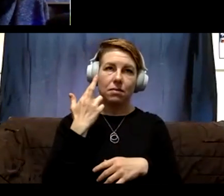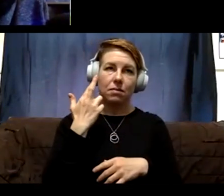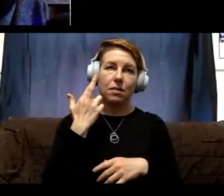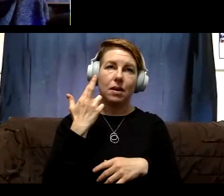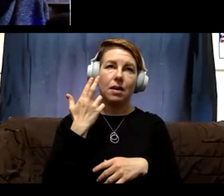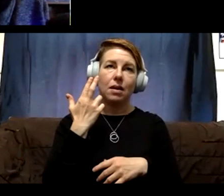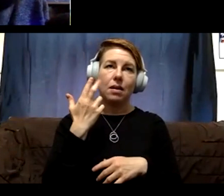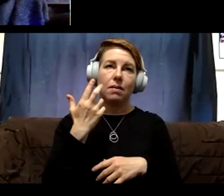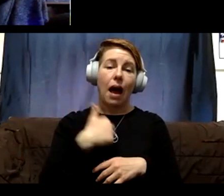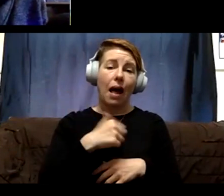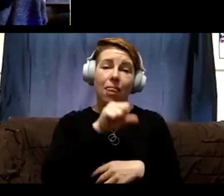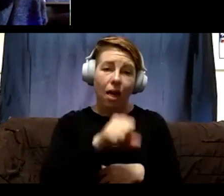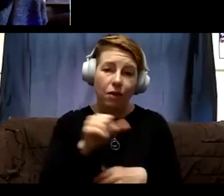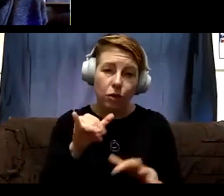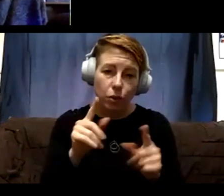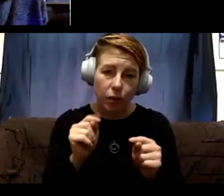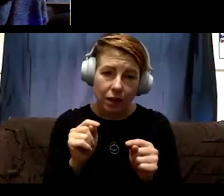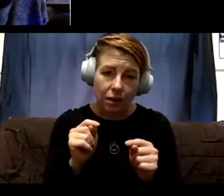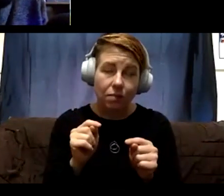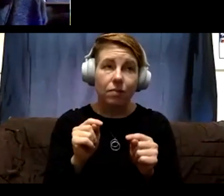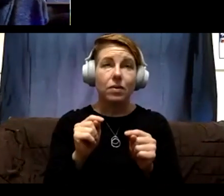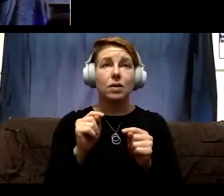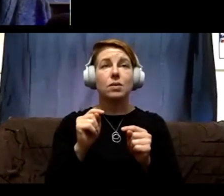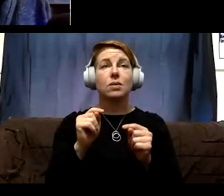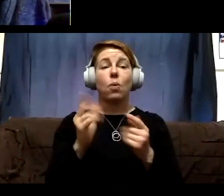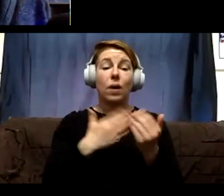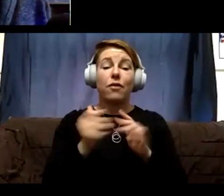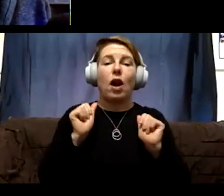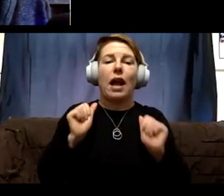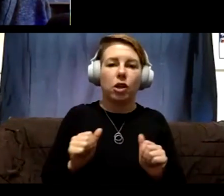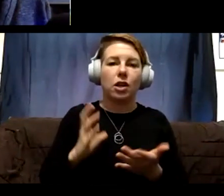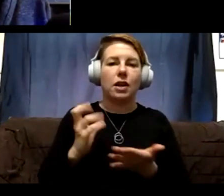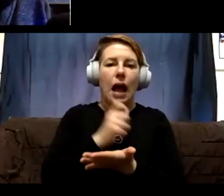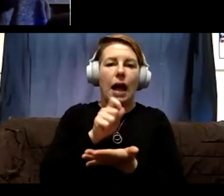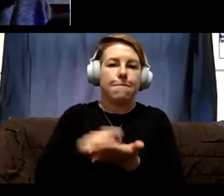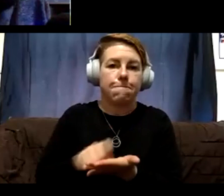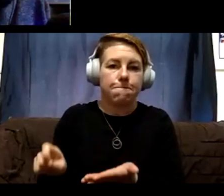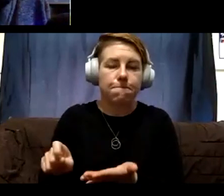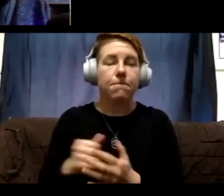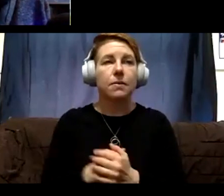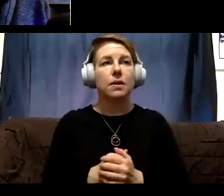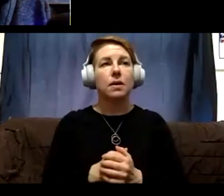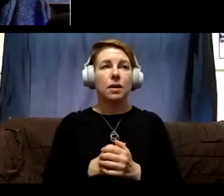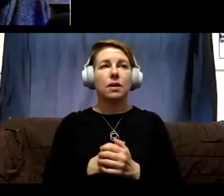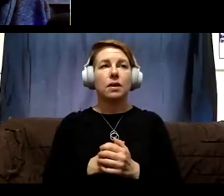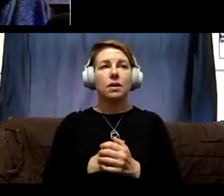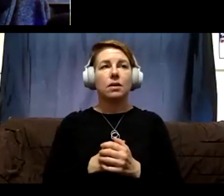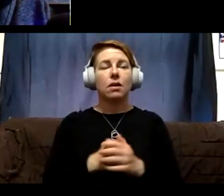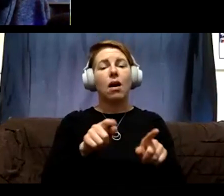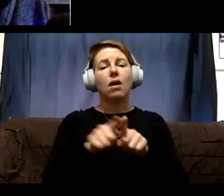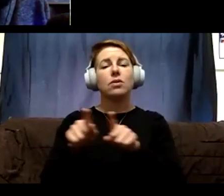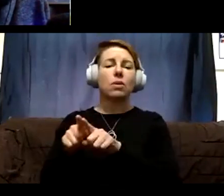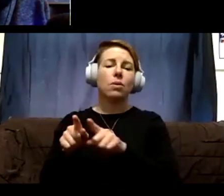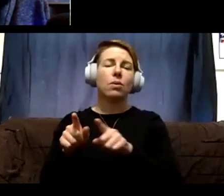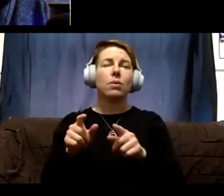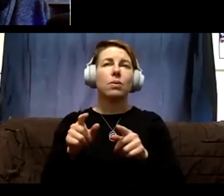loved doing it. And so whenever I could do it, I was doing it. And also too, the thing about that